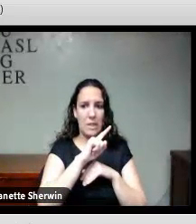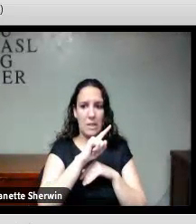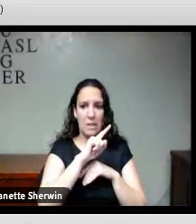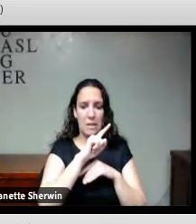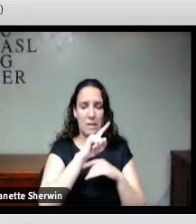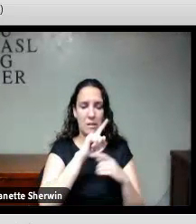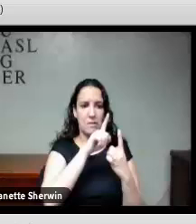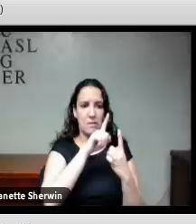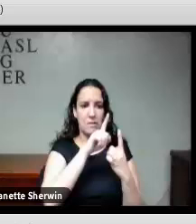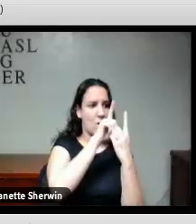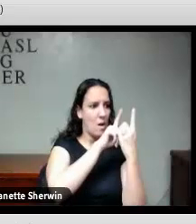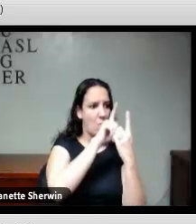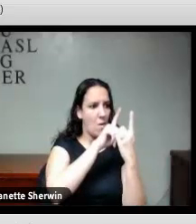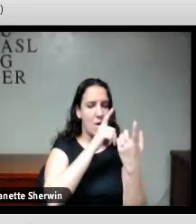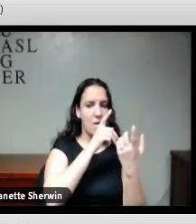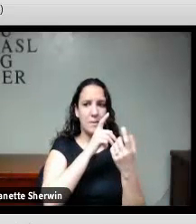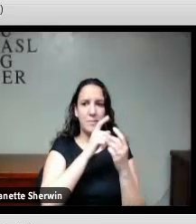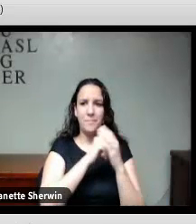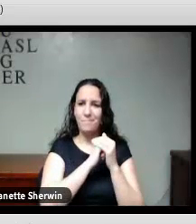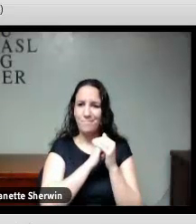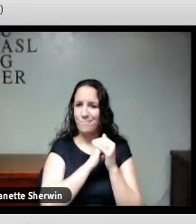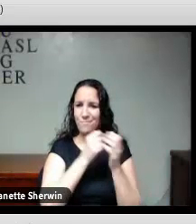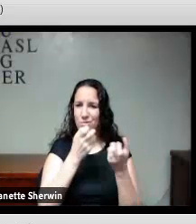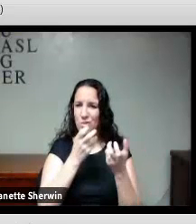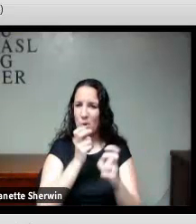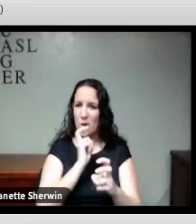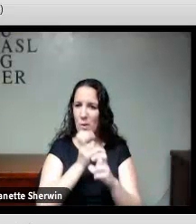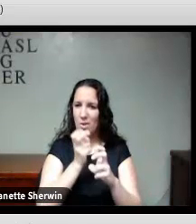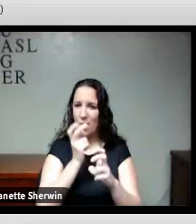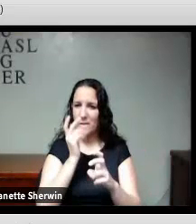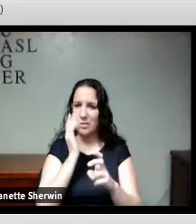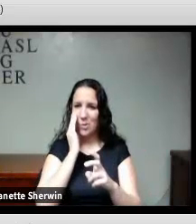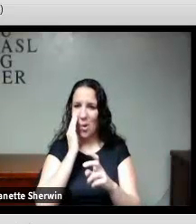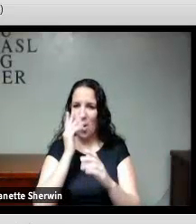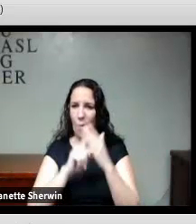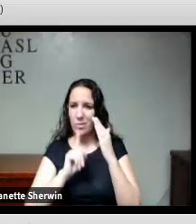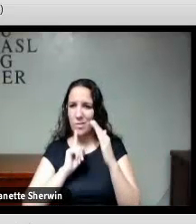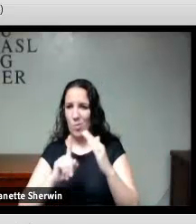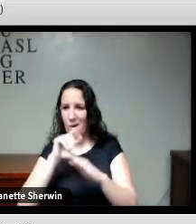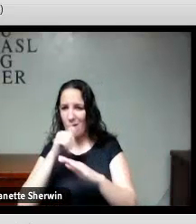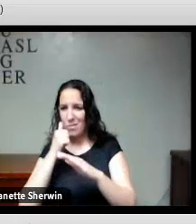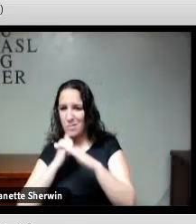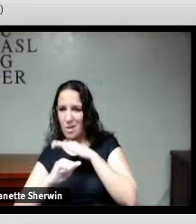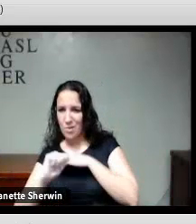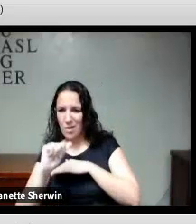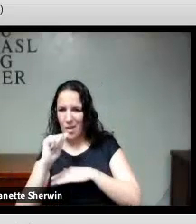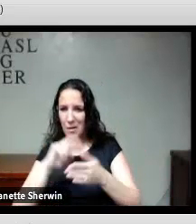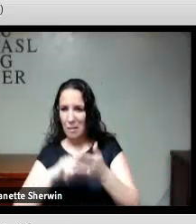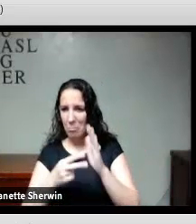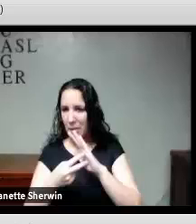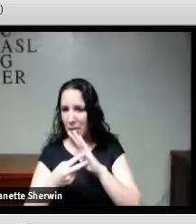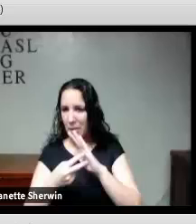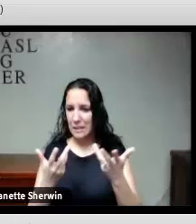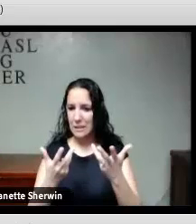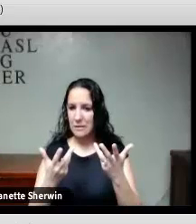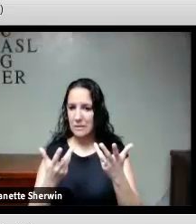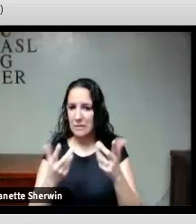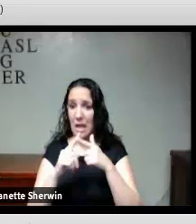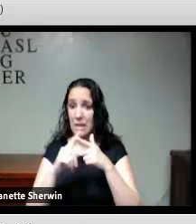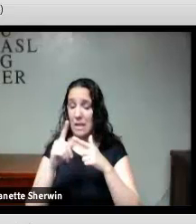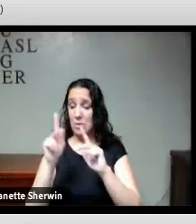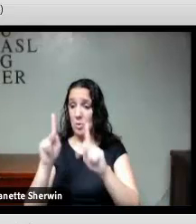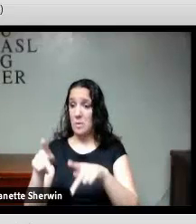usually find out who's saying it and who's putting those things out there. But those same people then are going out and interacting with people face to